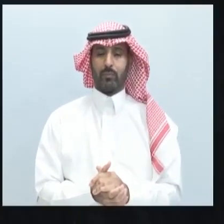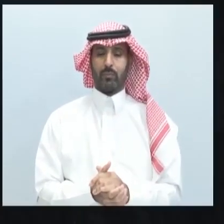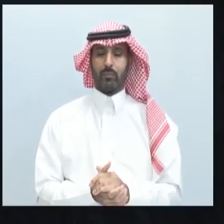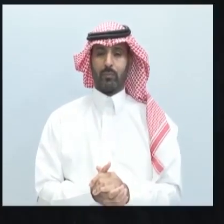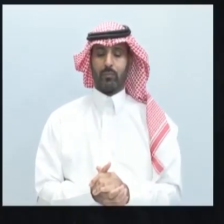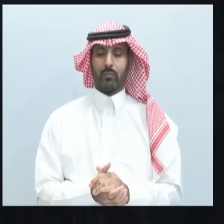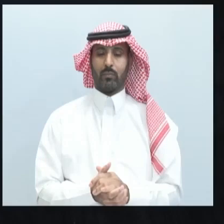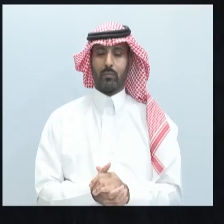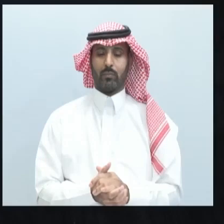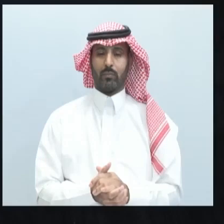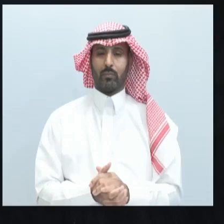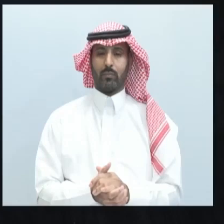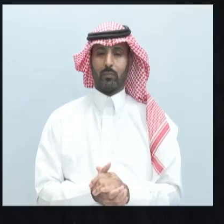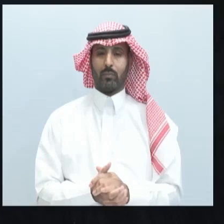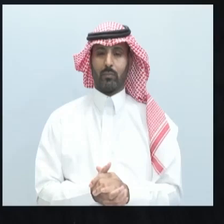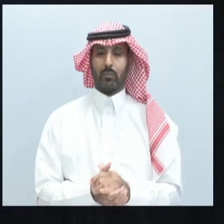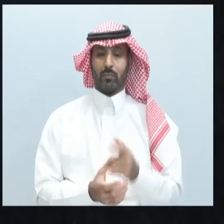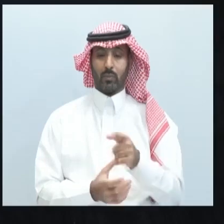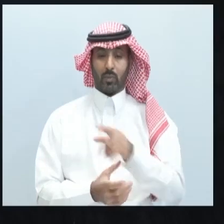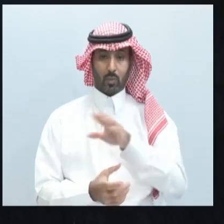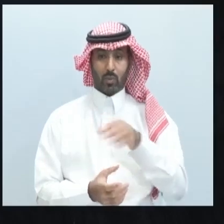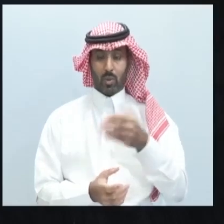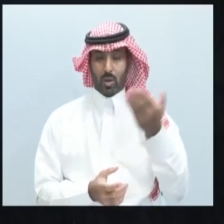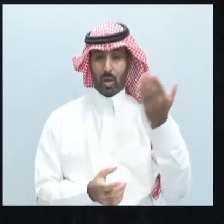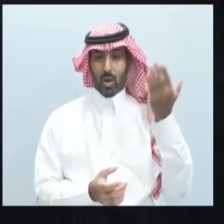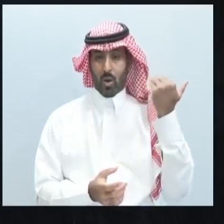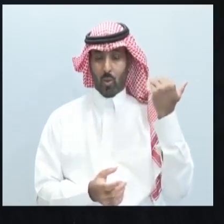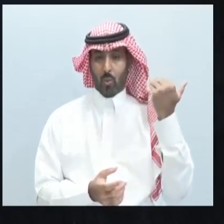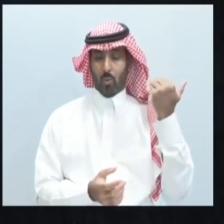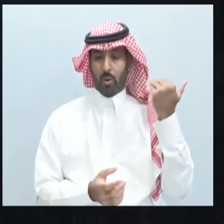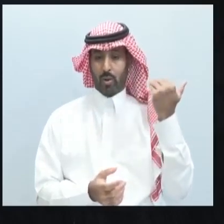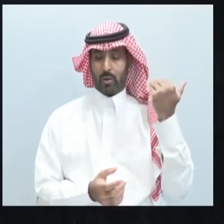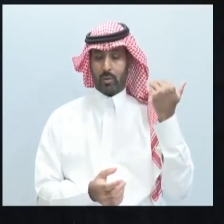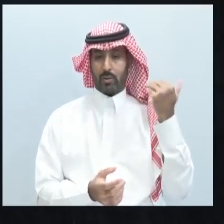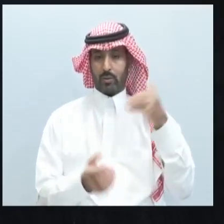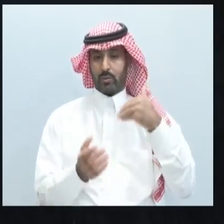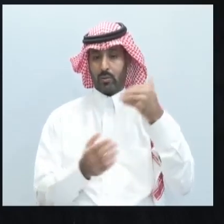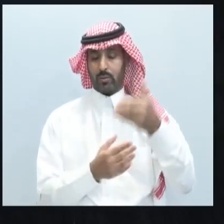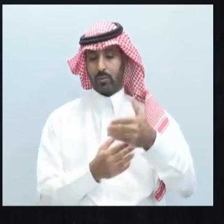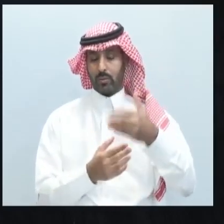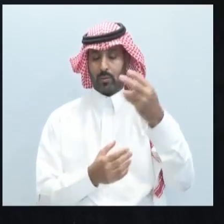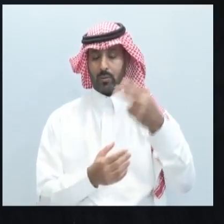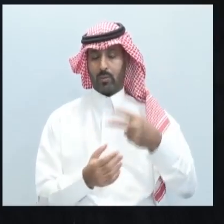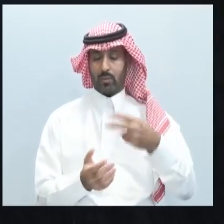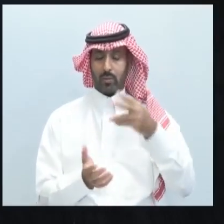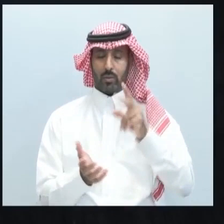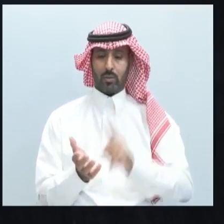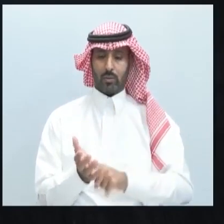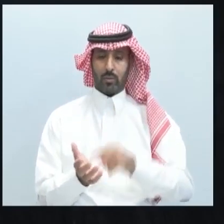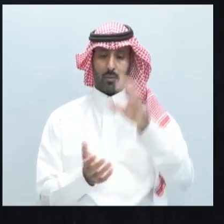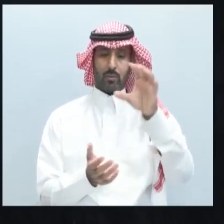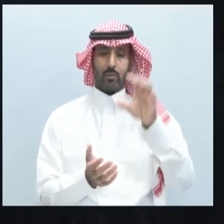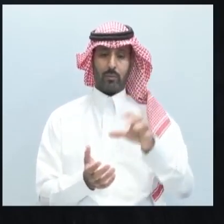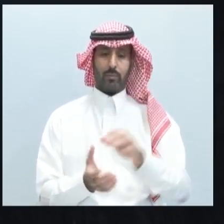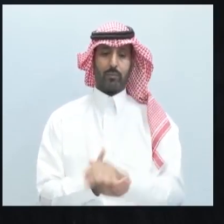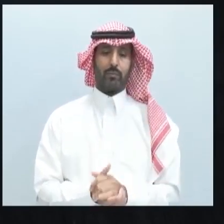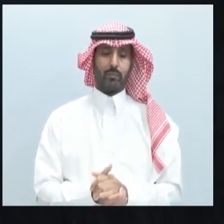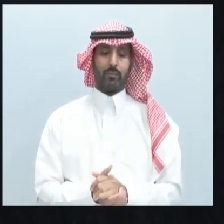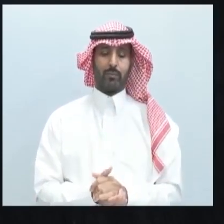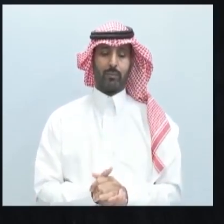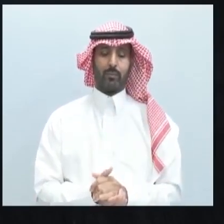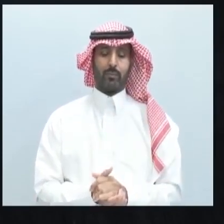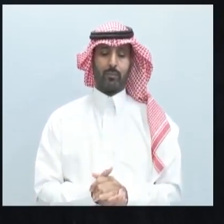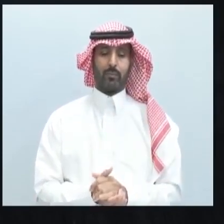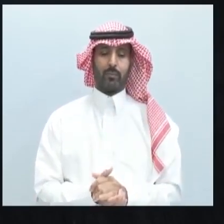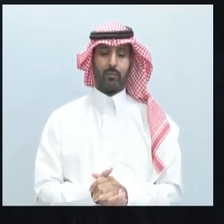Now, this was the first part in the sentence. The second part was to emphasize, as you can see here in these sentences. So we